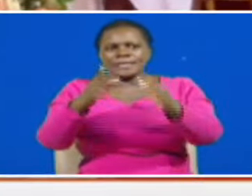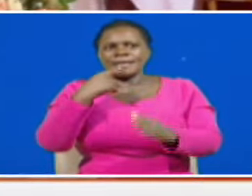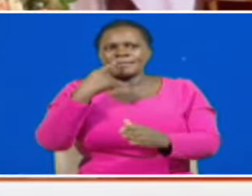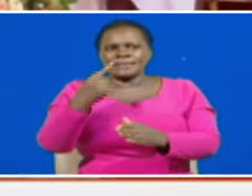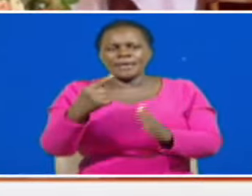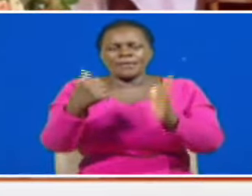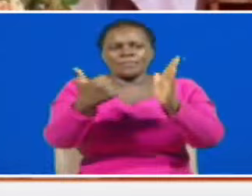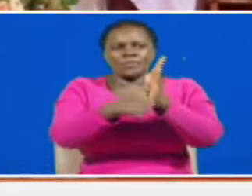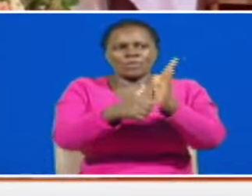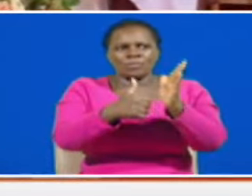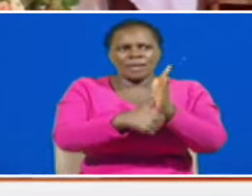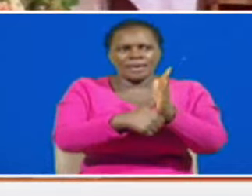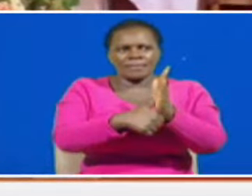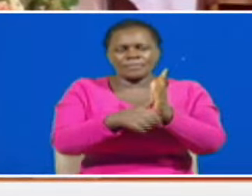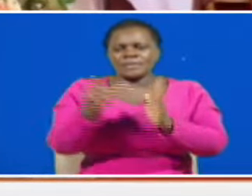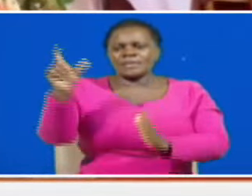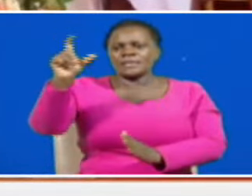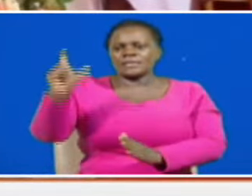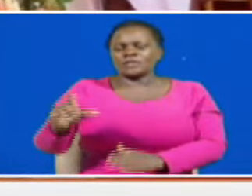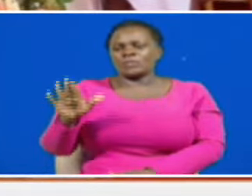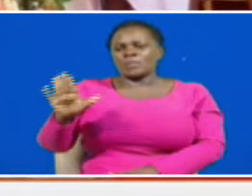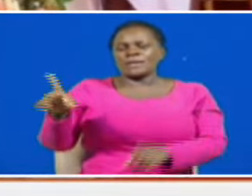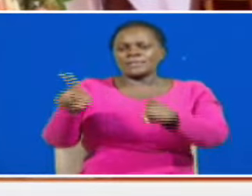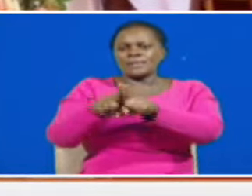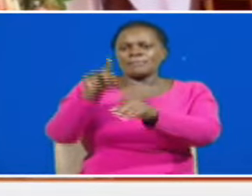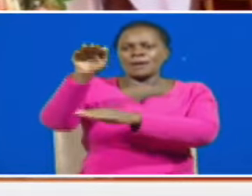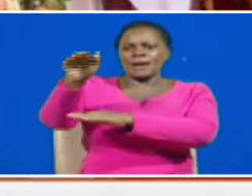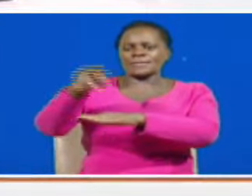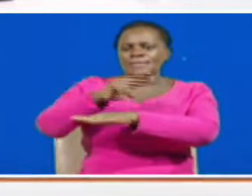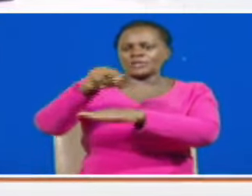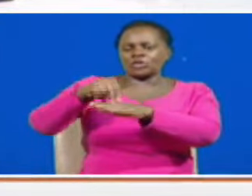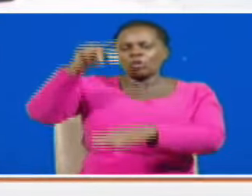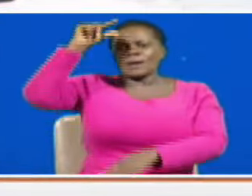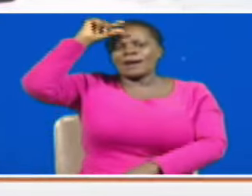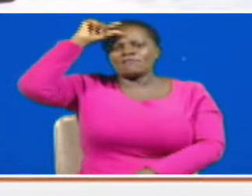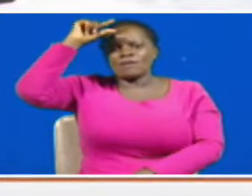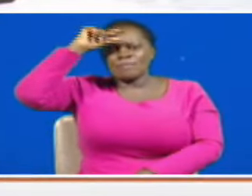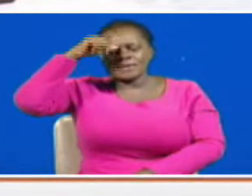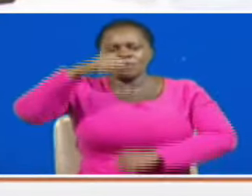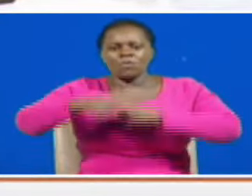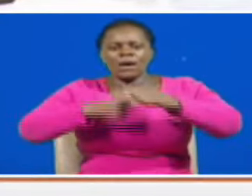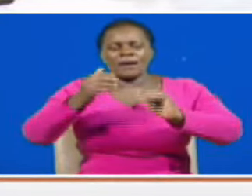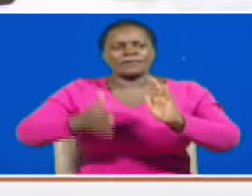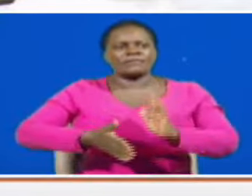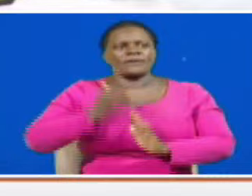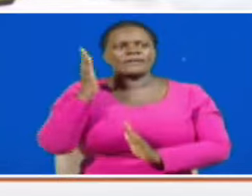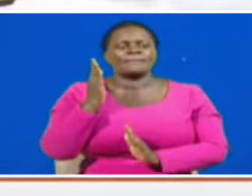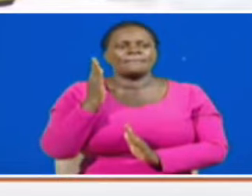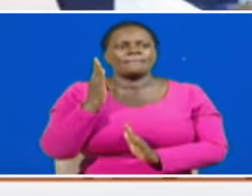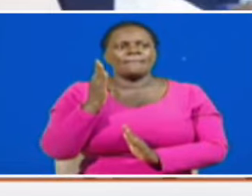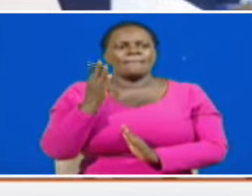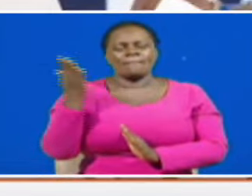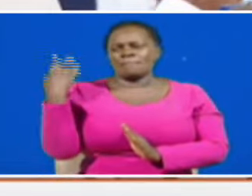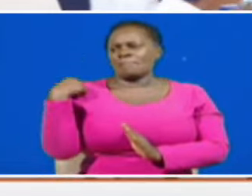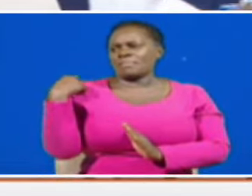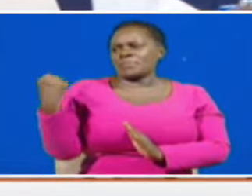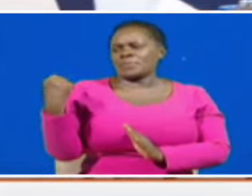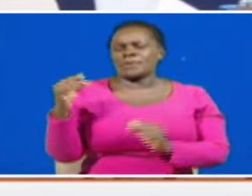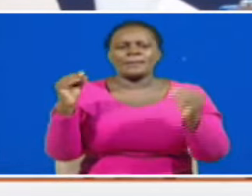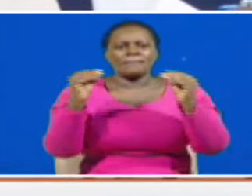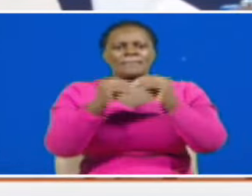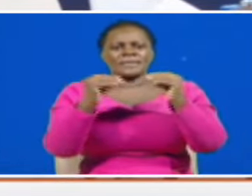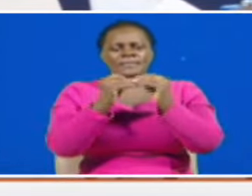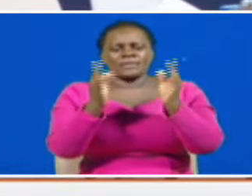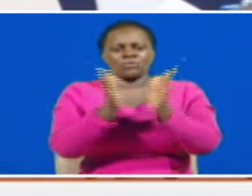vices bedeviling their regions as they called on the national government to act. 2 days ago, I had a meeting with the